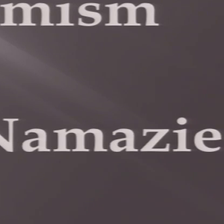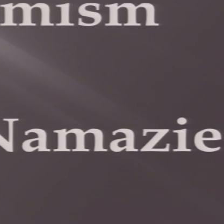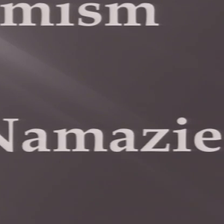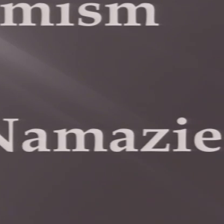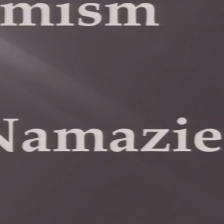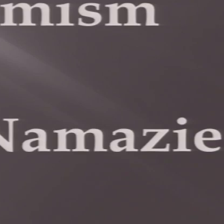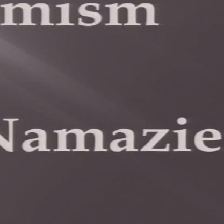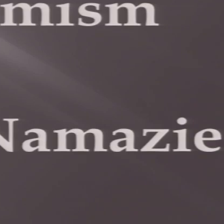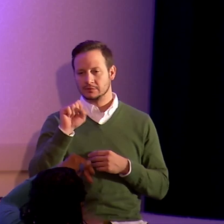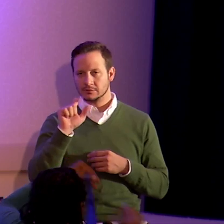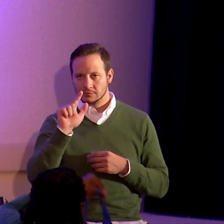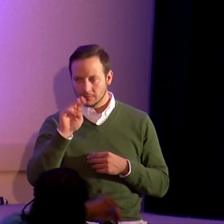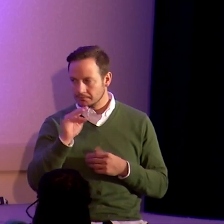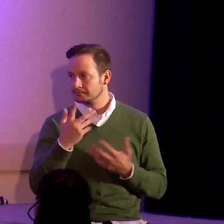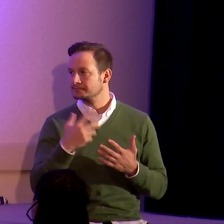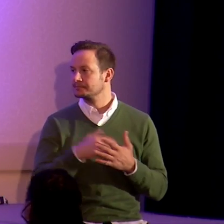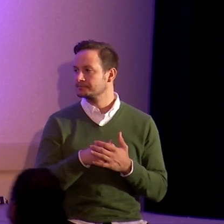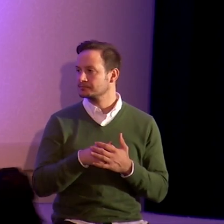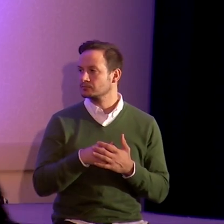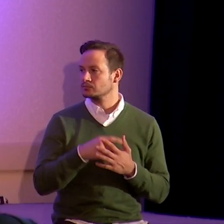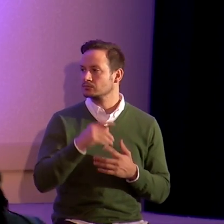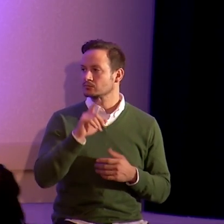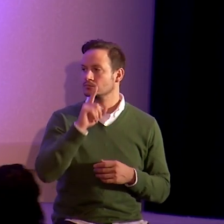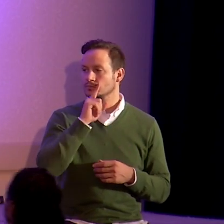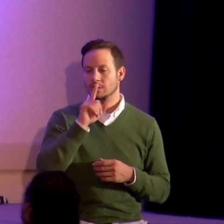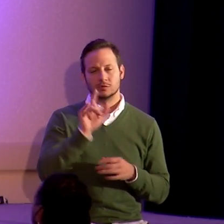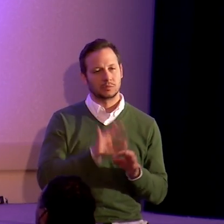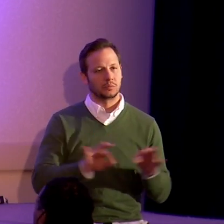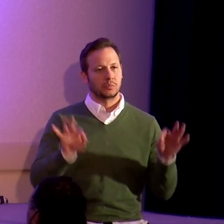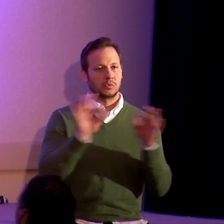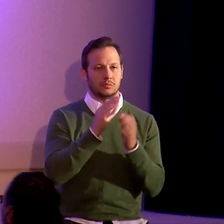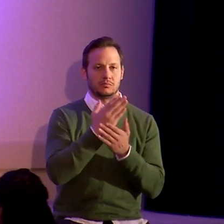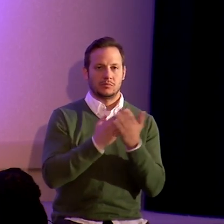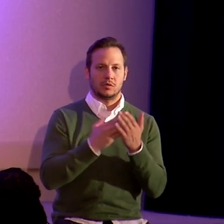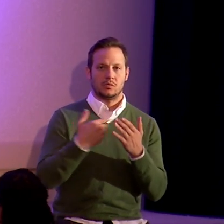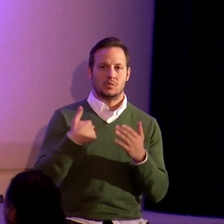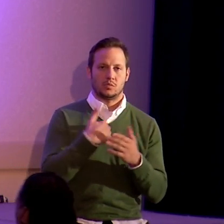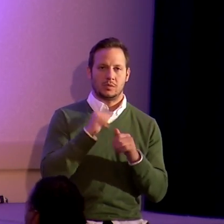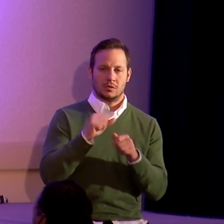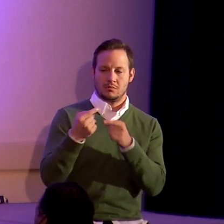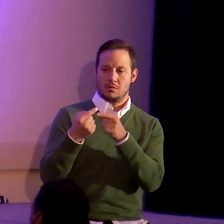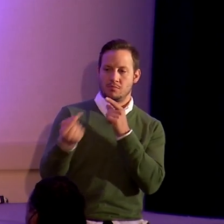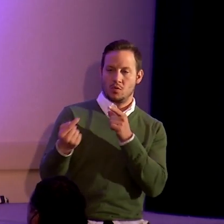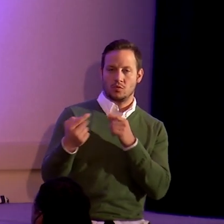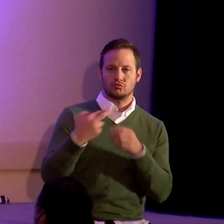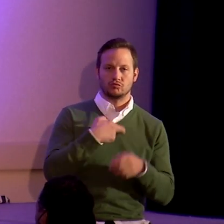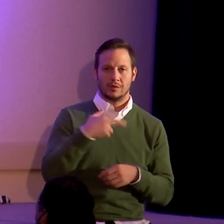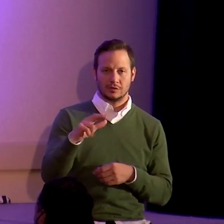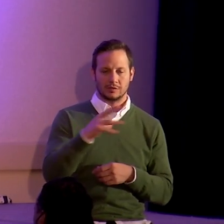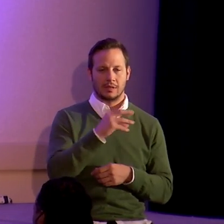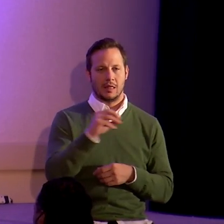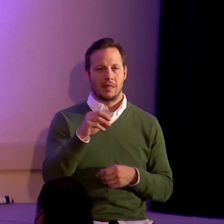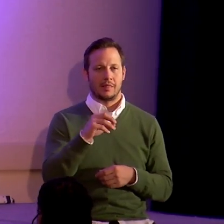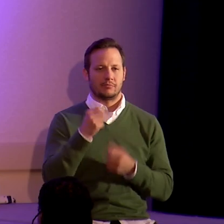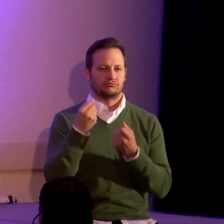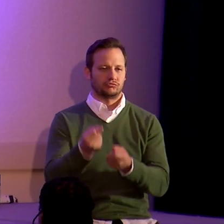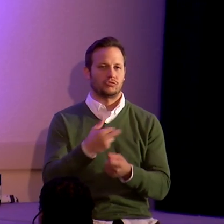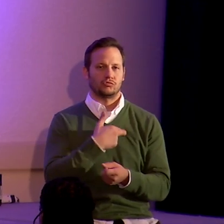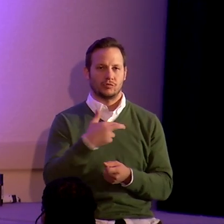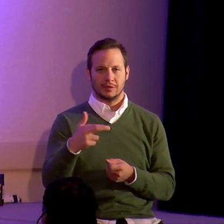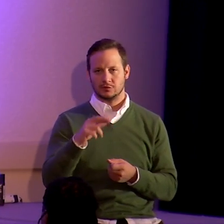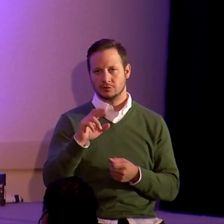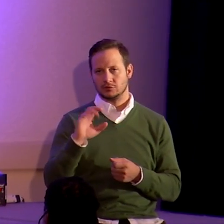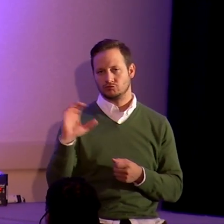And I think it's an important vehicle, actually, to oppose religion as well as the religious right. And of course,